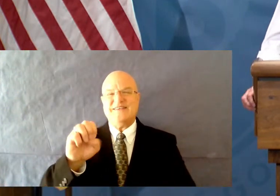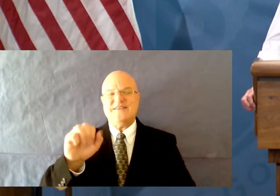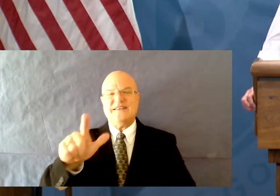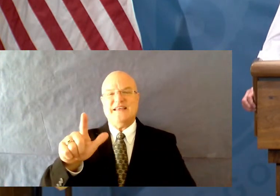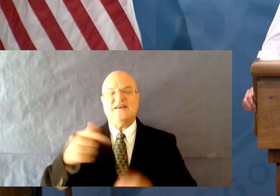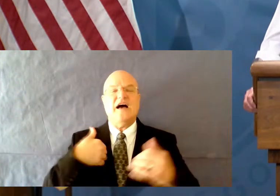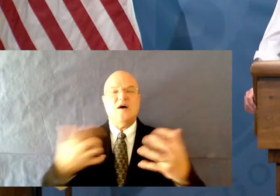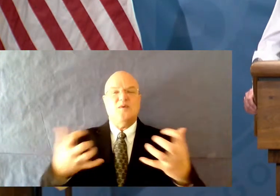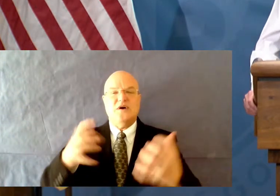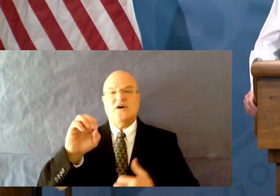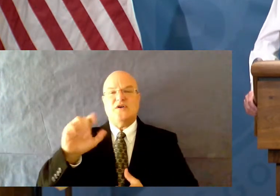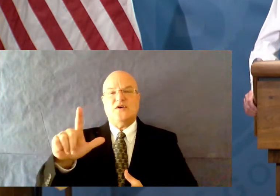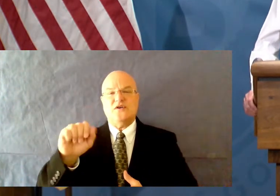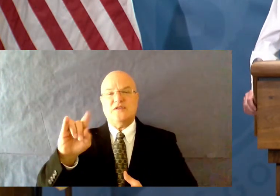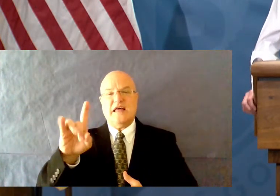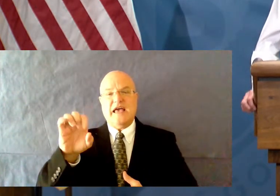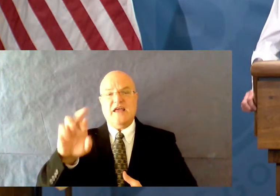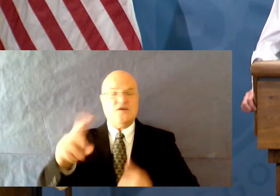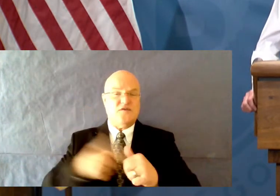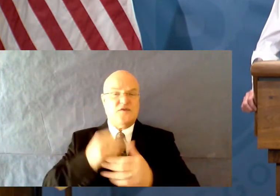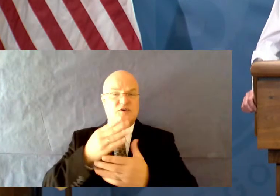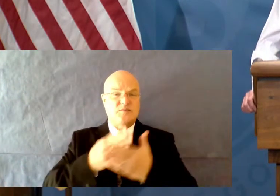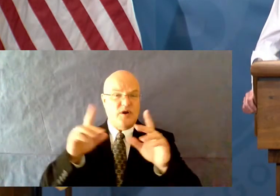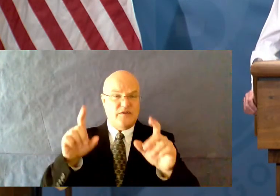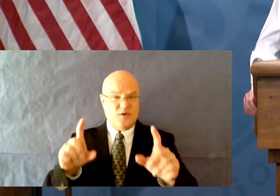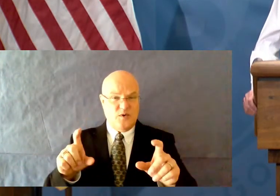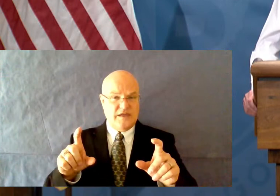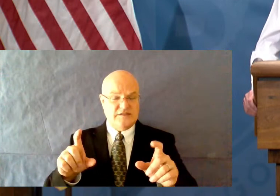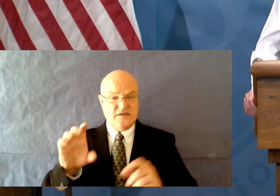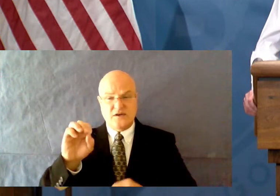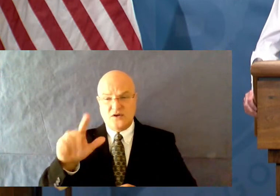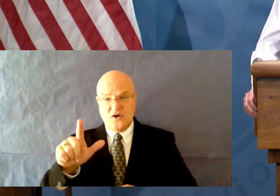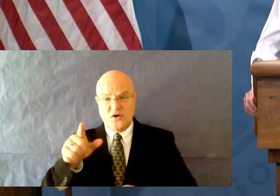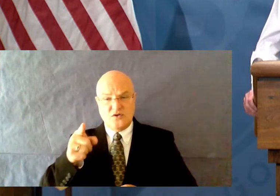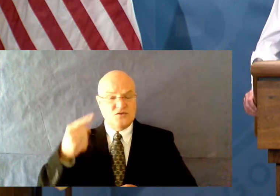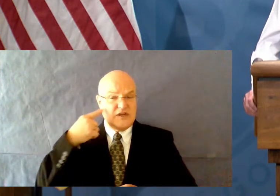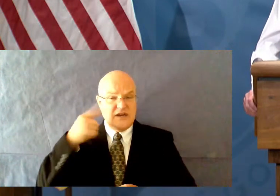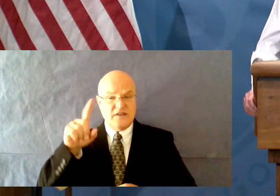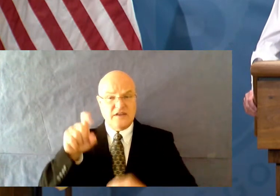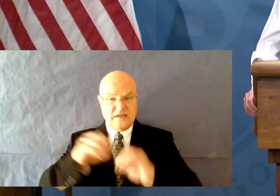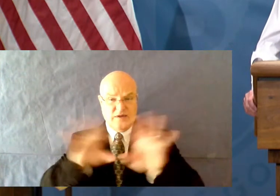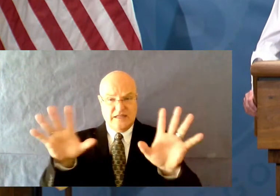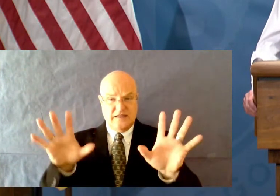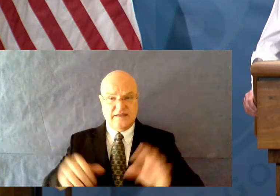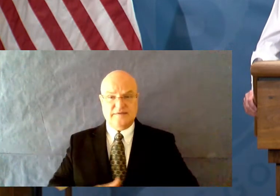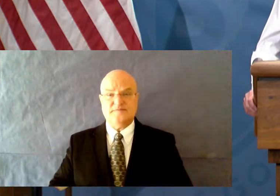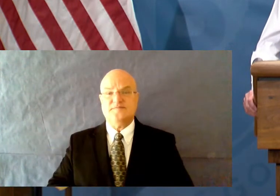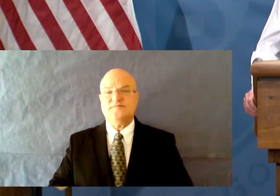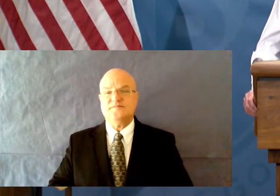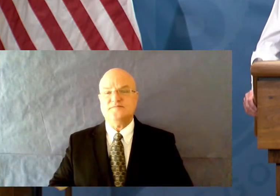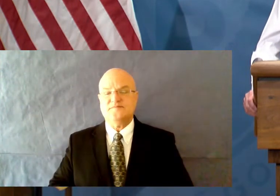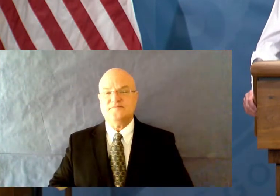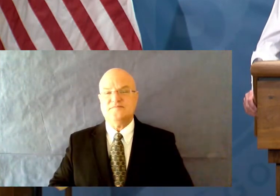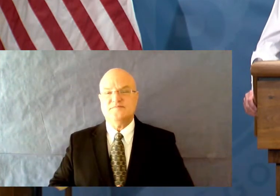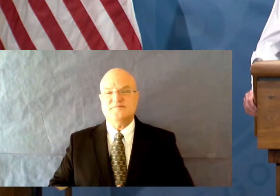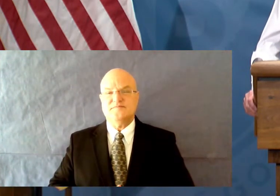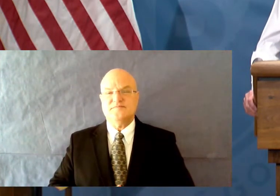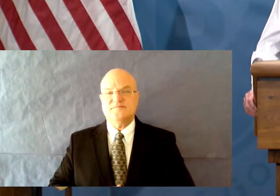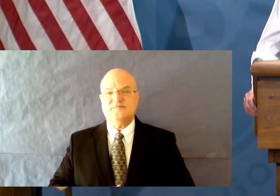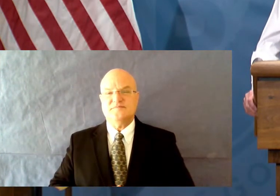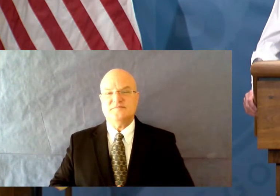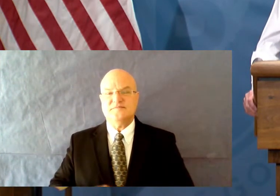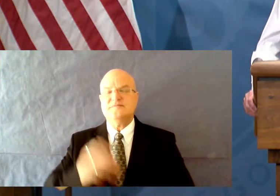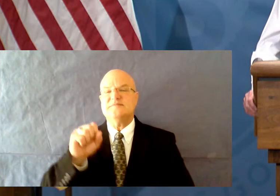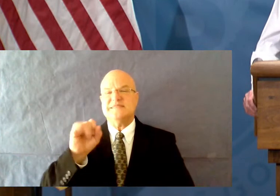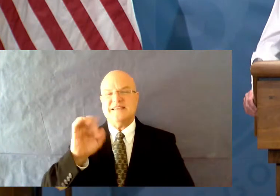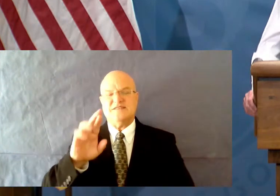Colonel Ader for the first part of the question. Colonel, did you hear that clearly? Yes, sir. And